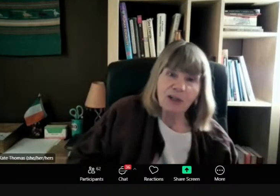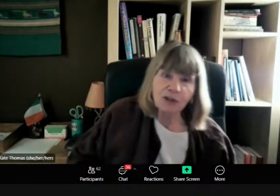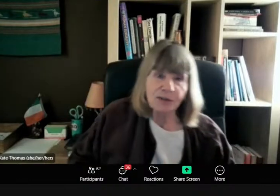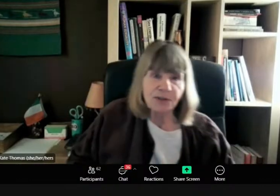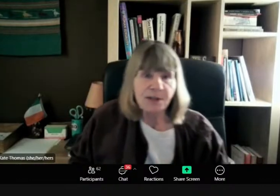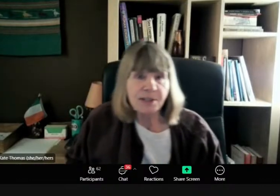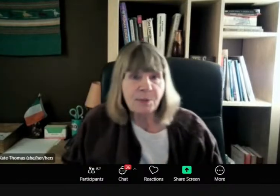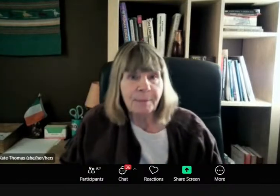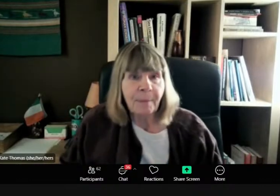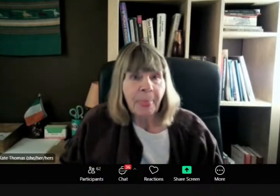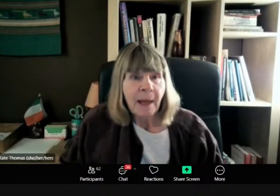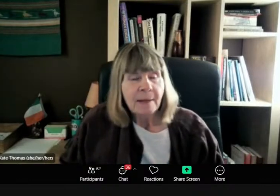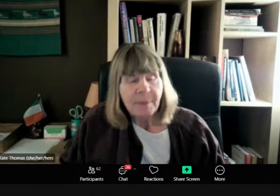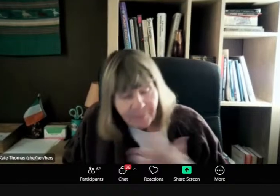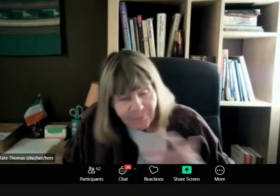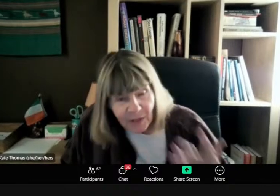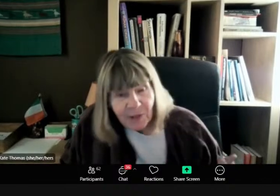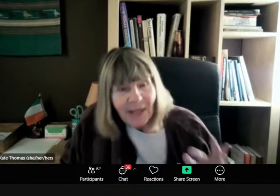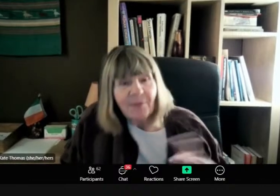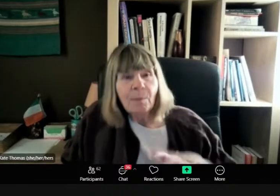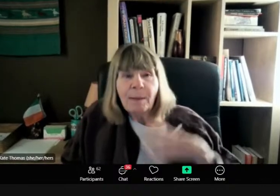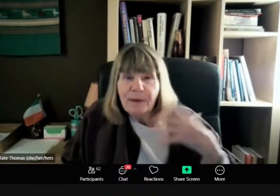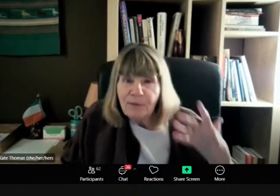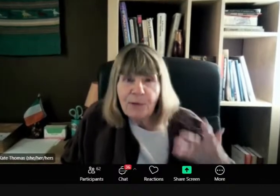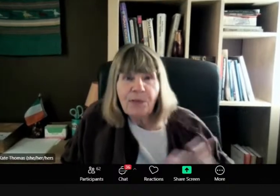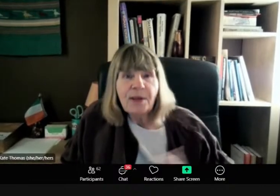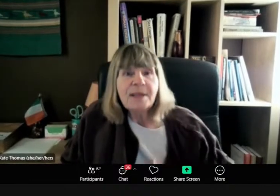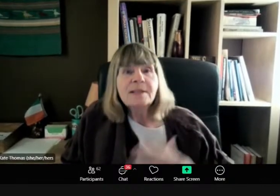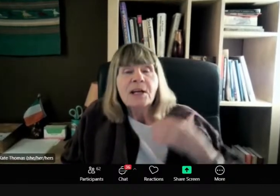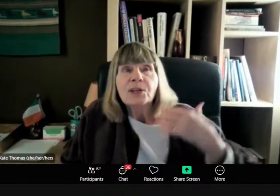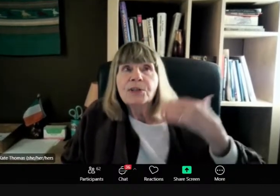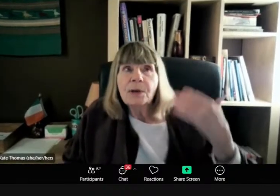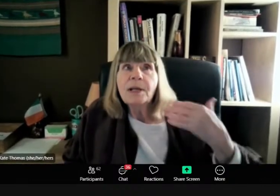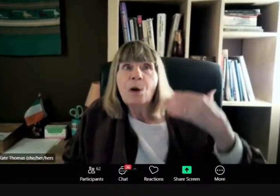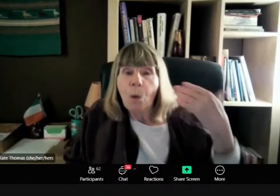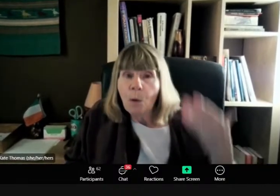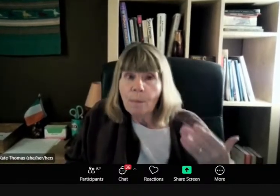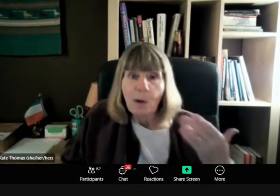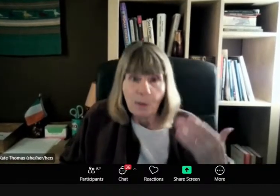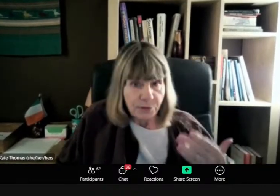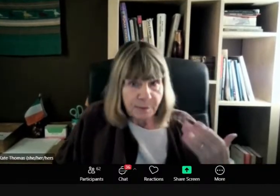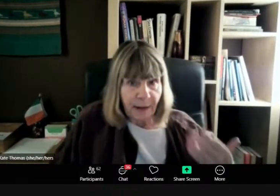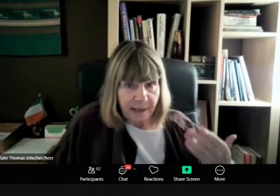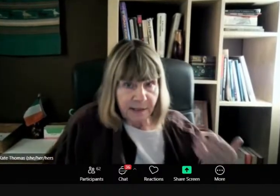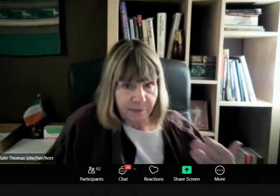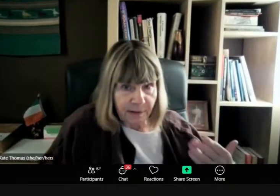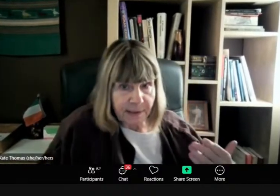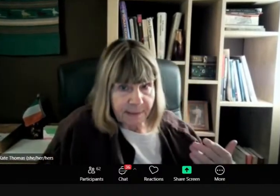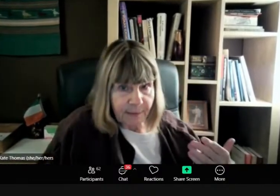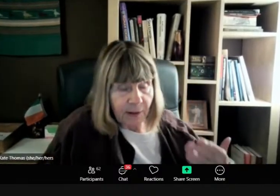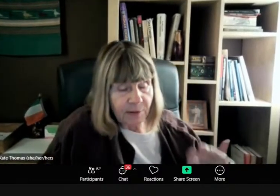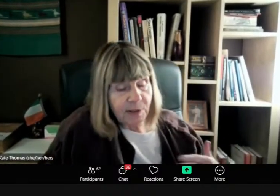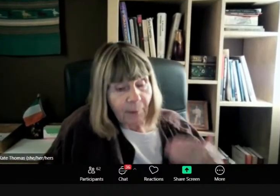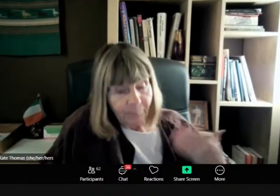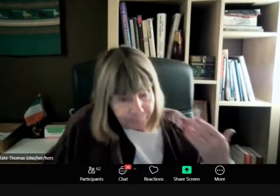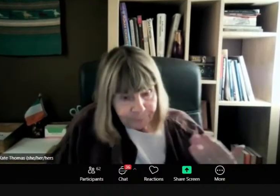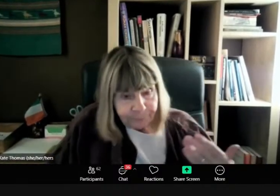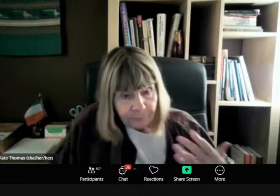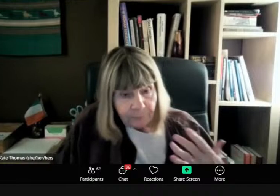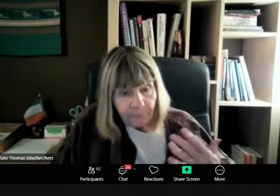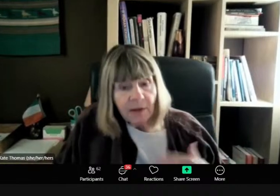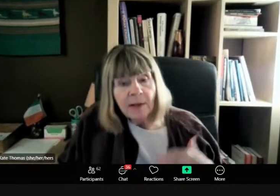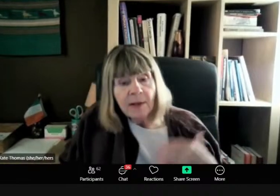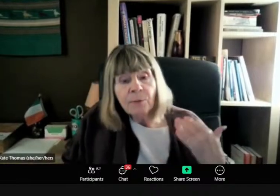to medications on this one. And, again, there may be a few things. Certainly, hormones make a difference. So